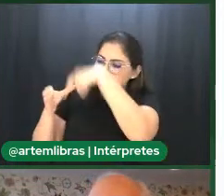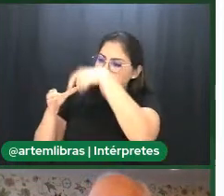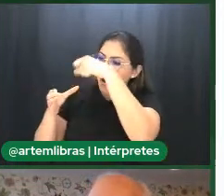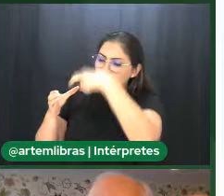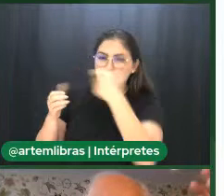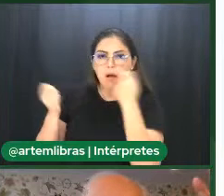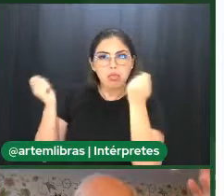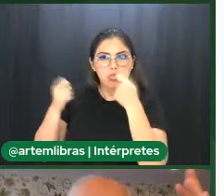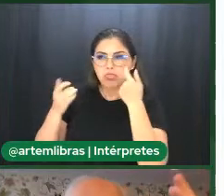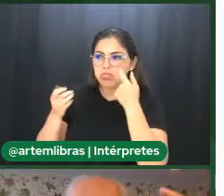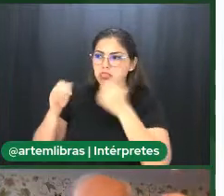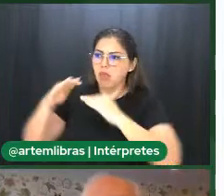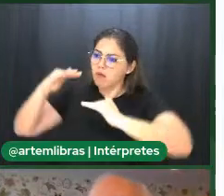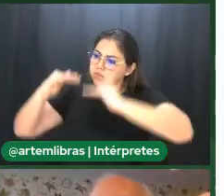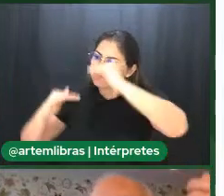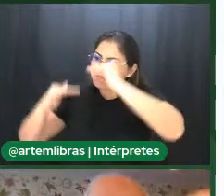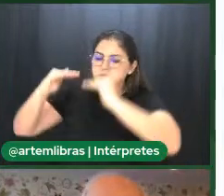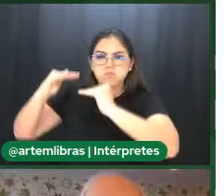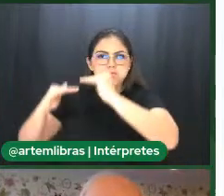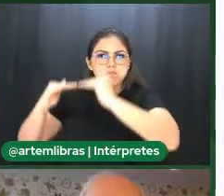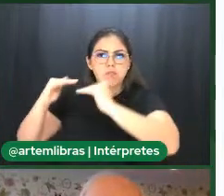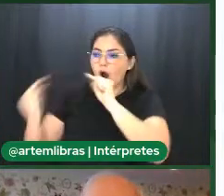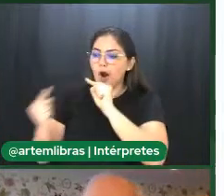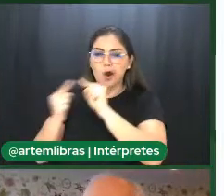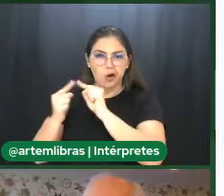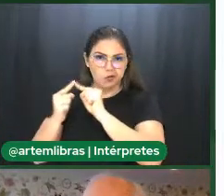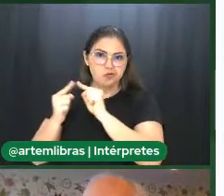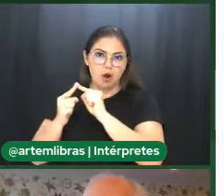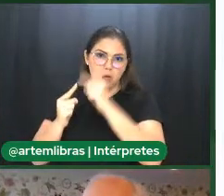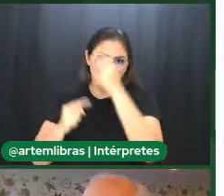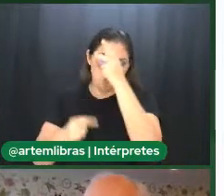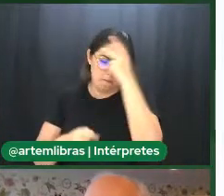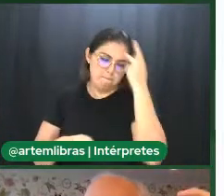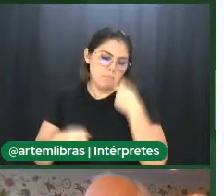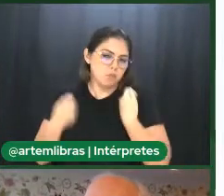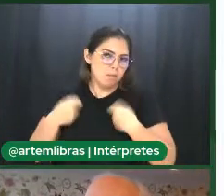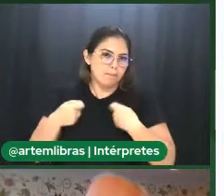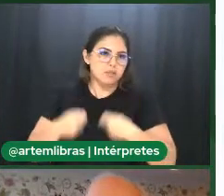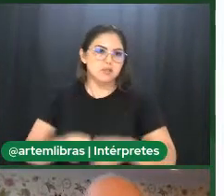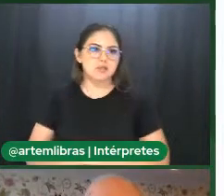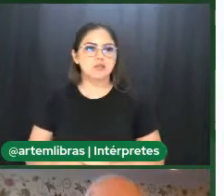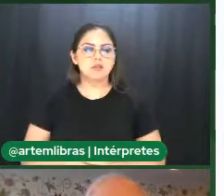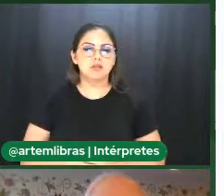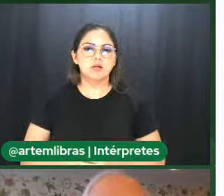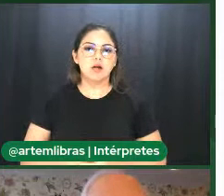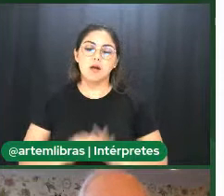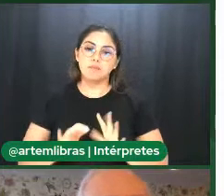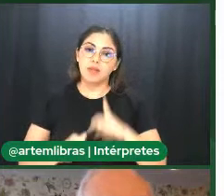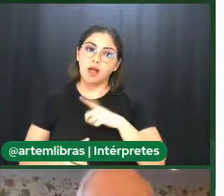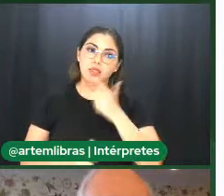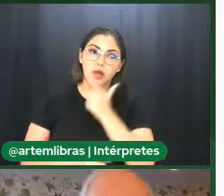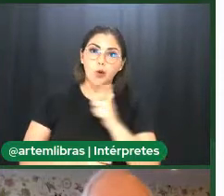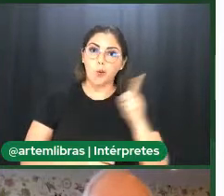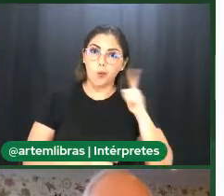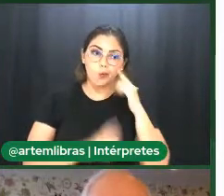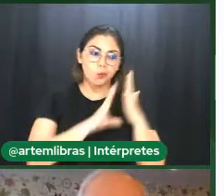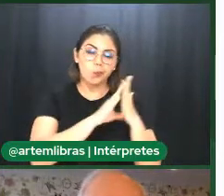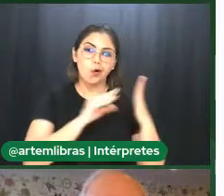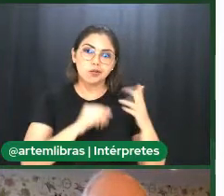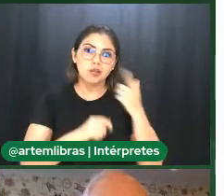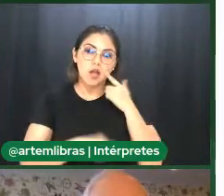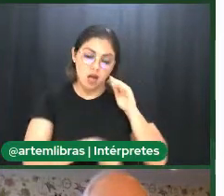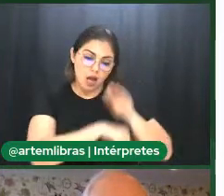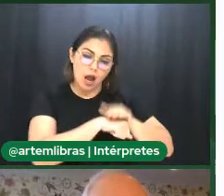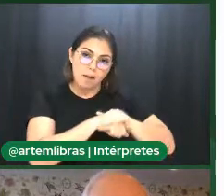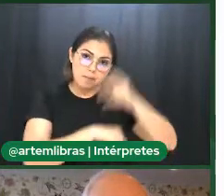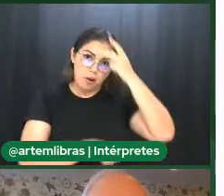Similarly, patients were given a control trigger so they could ask for more morphine if